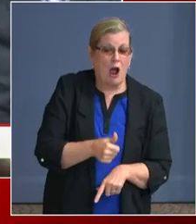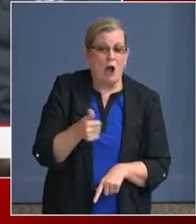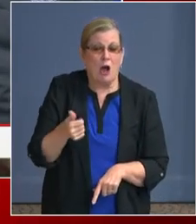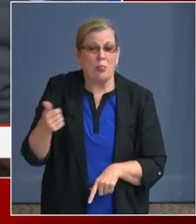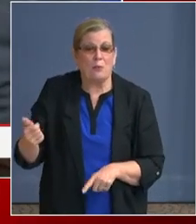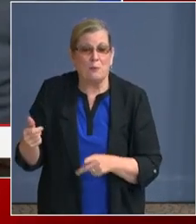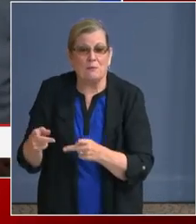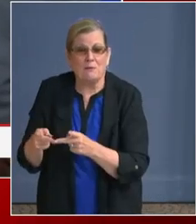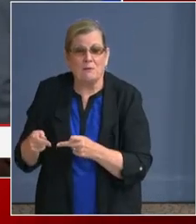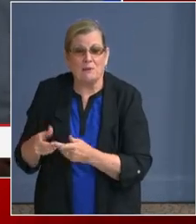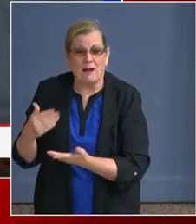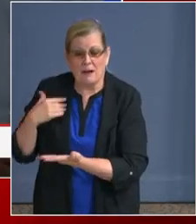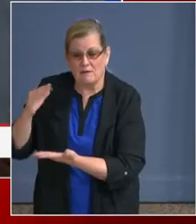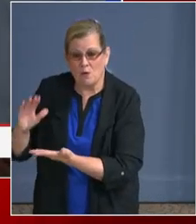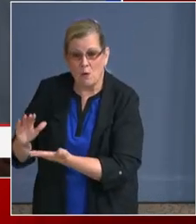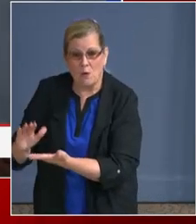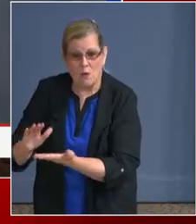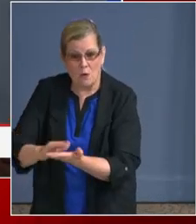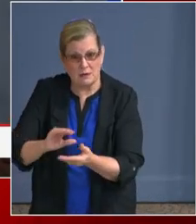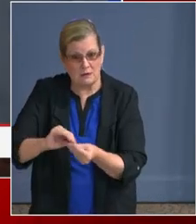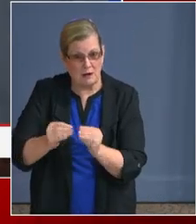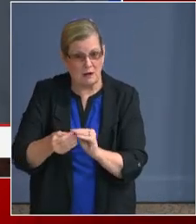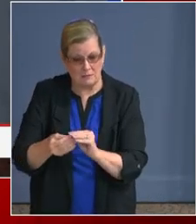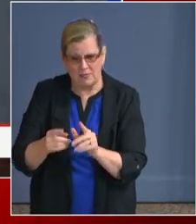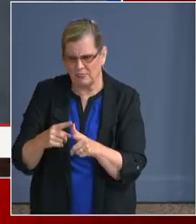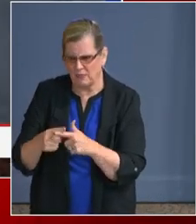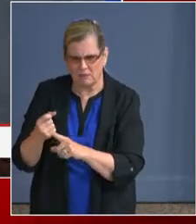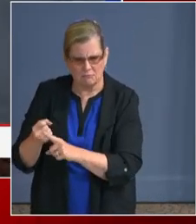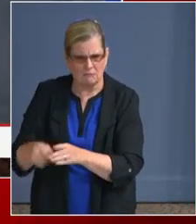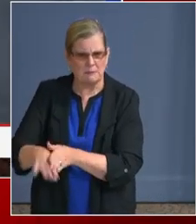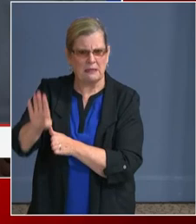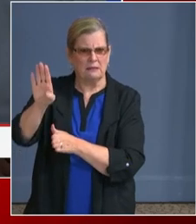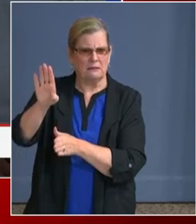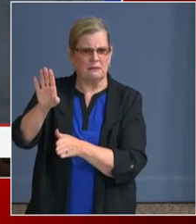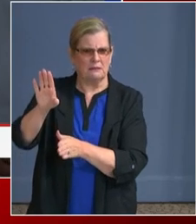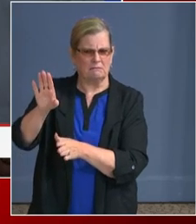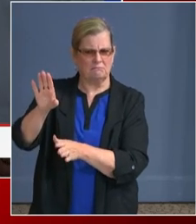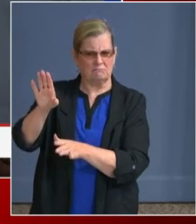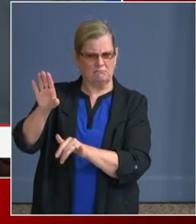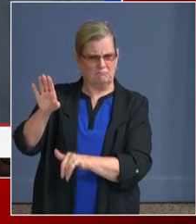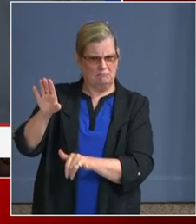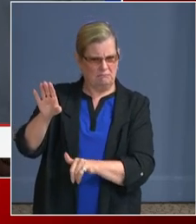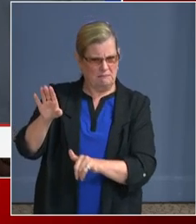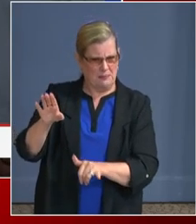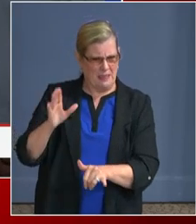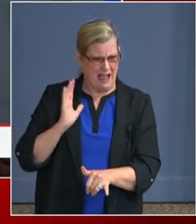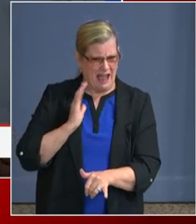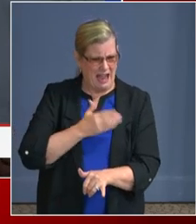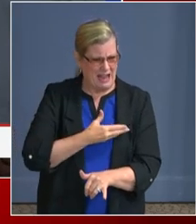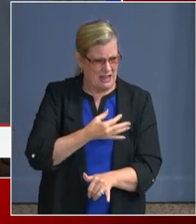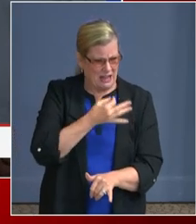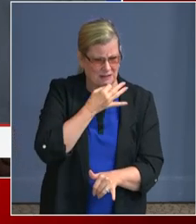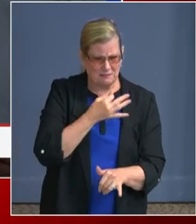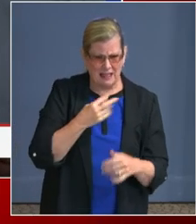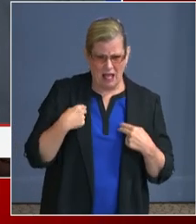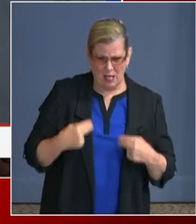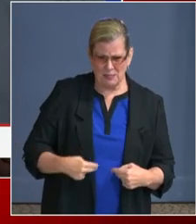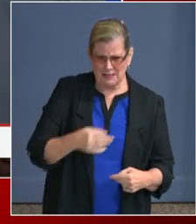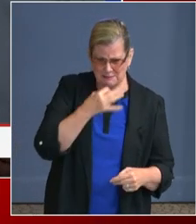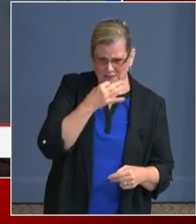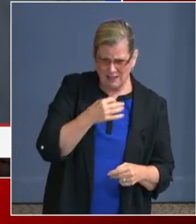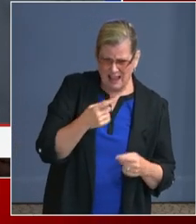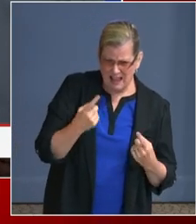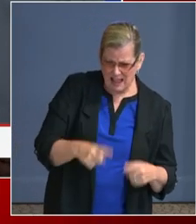low numbers and then had spikes. So I think that our health experts learn more about this virus